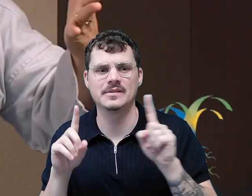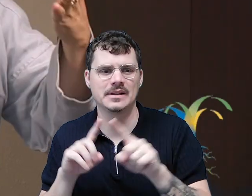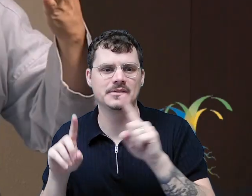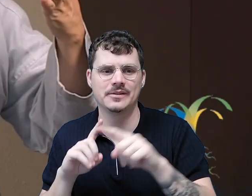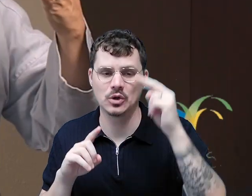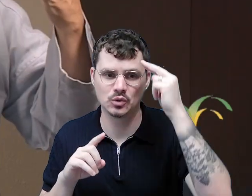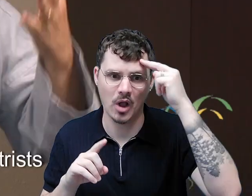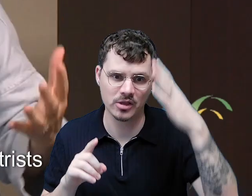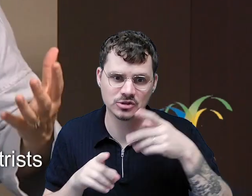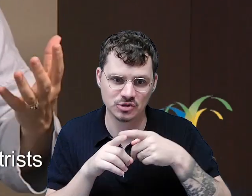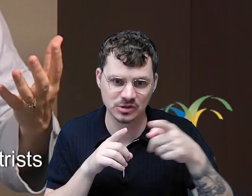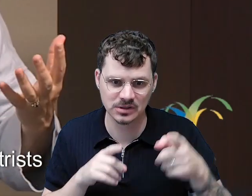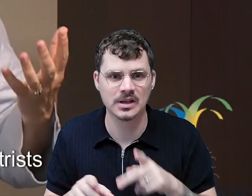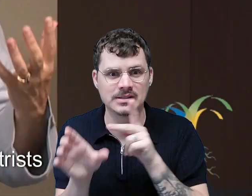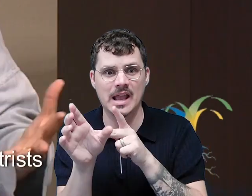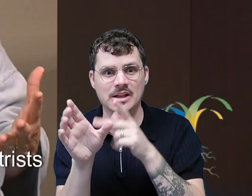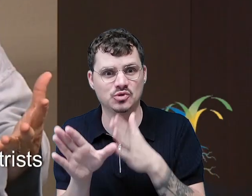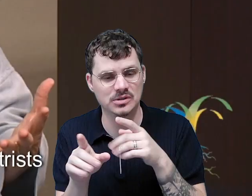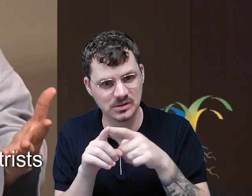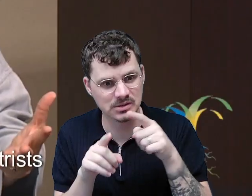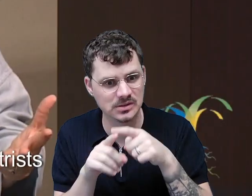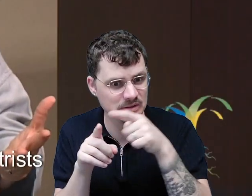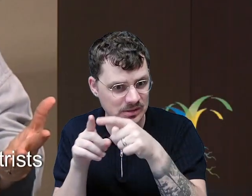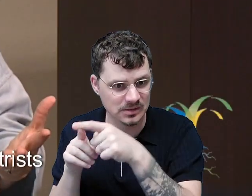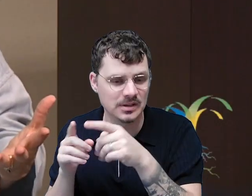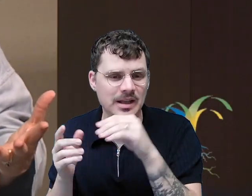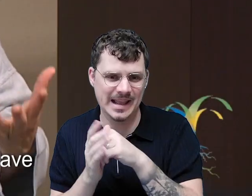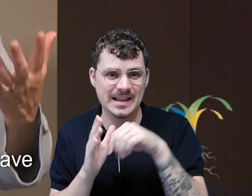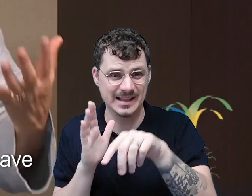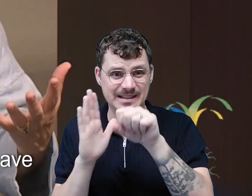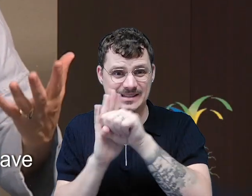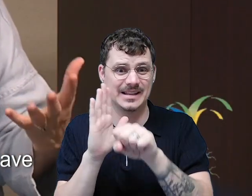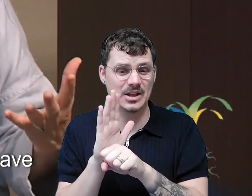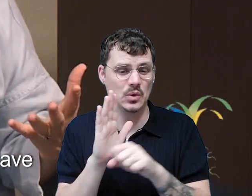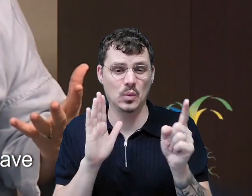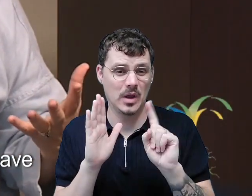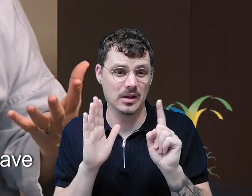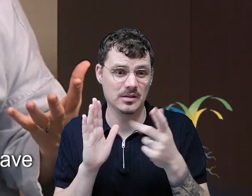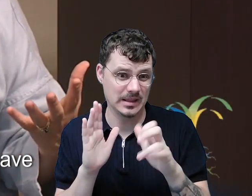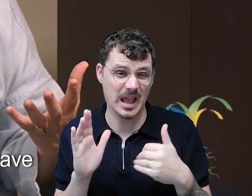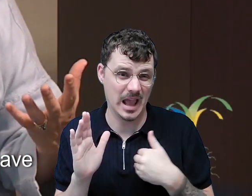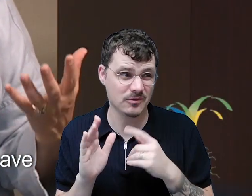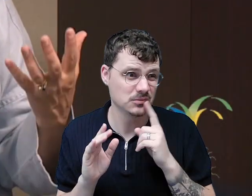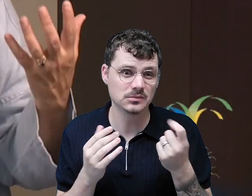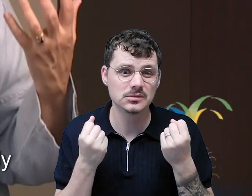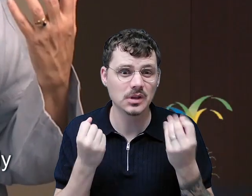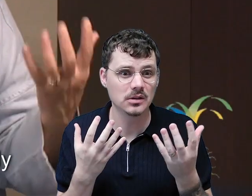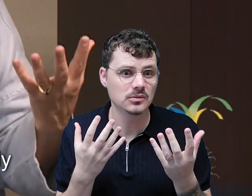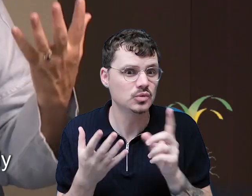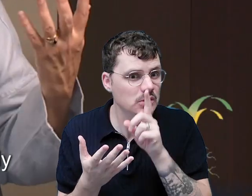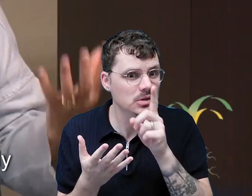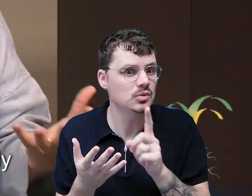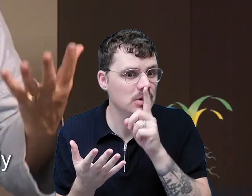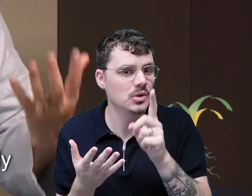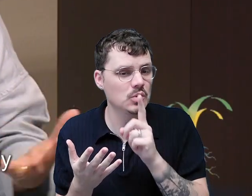5 different neurologists, 4 different psychiatrists, in a state where they have like